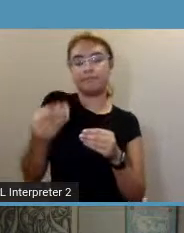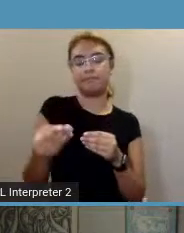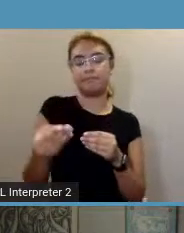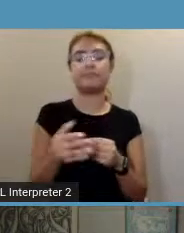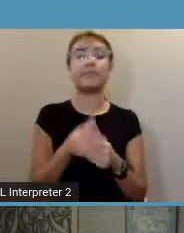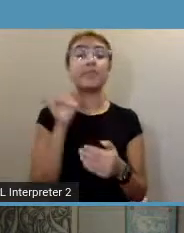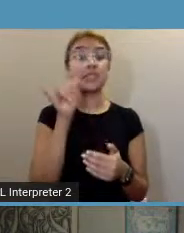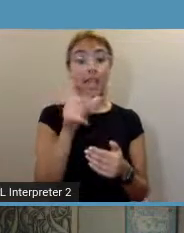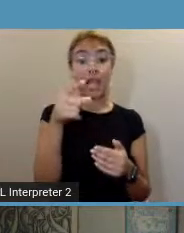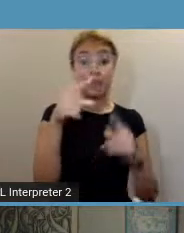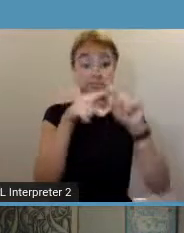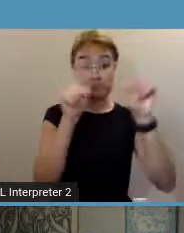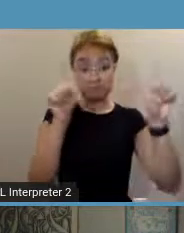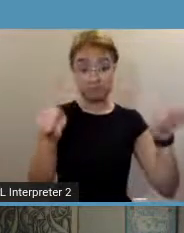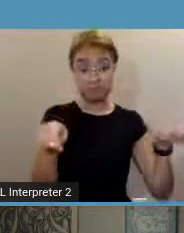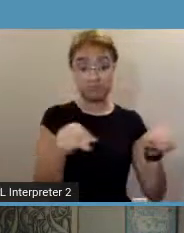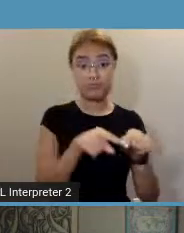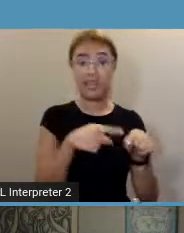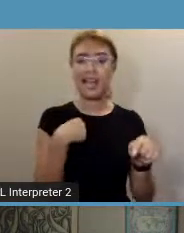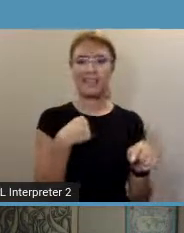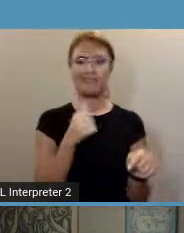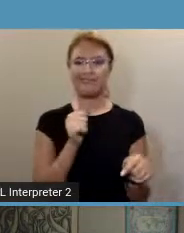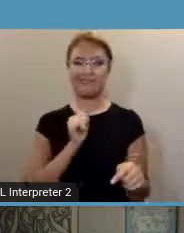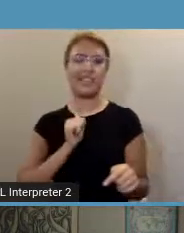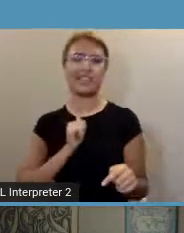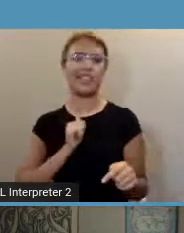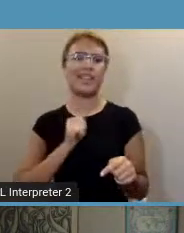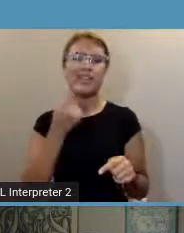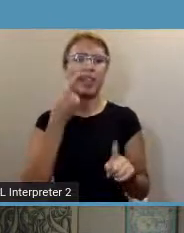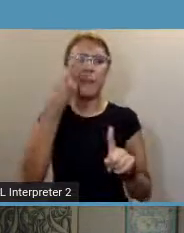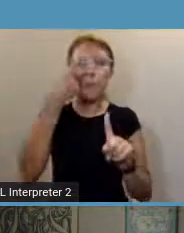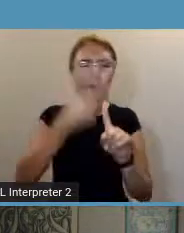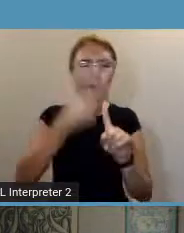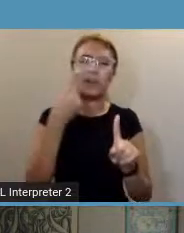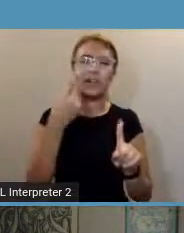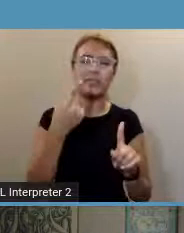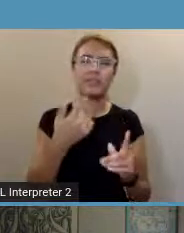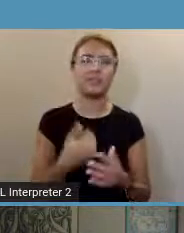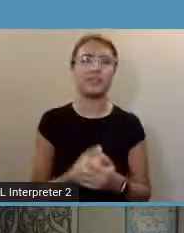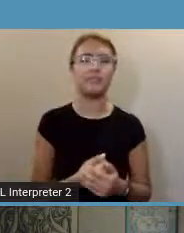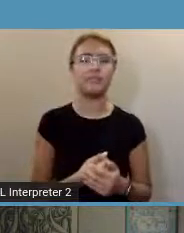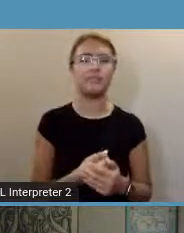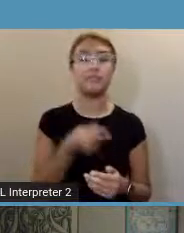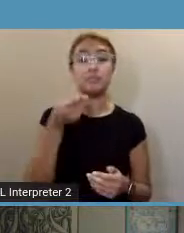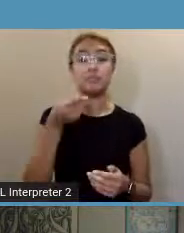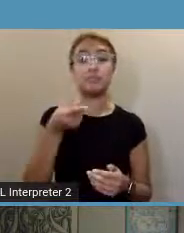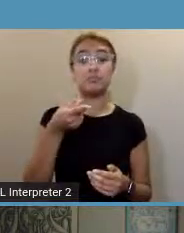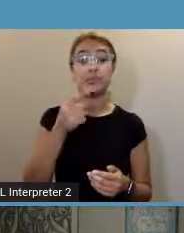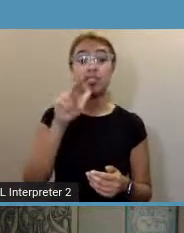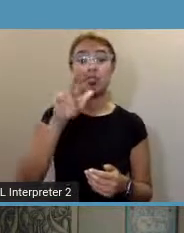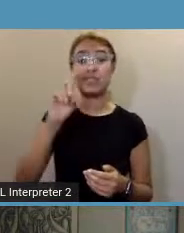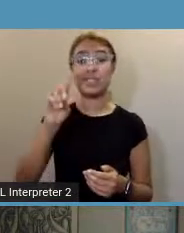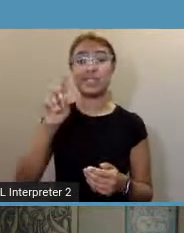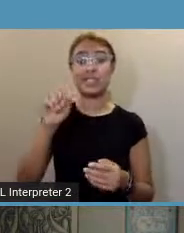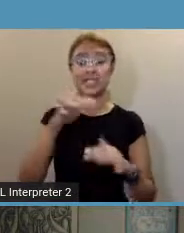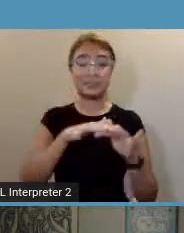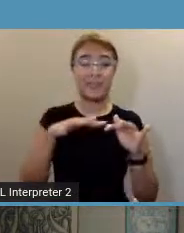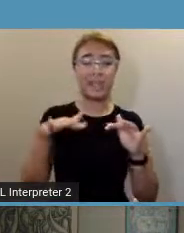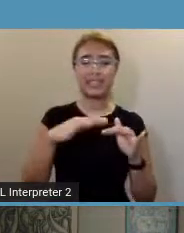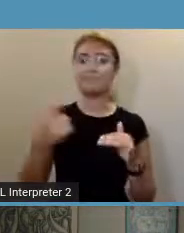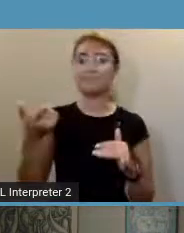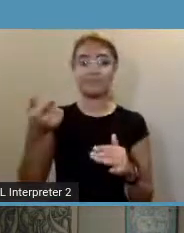That one, I did it myself in like a month. This one, the 3D spaces, I did them